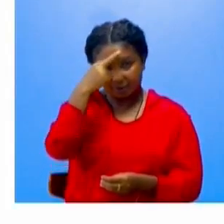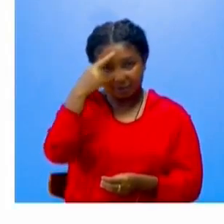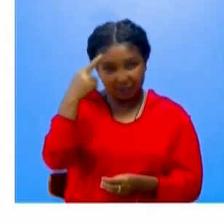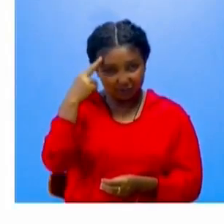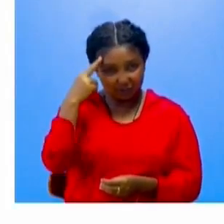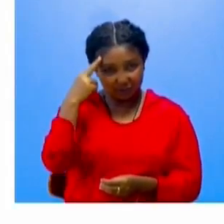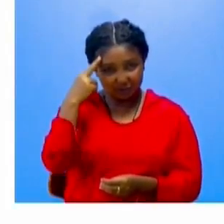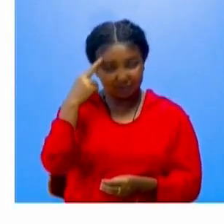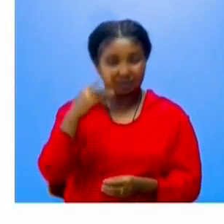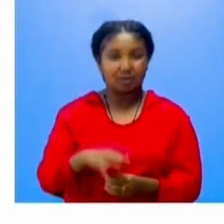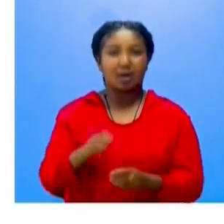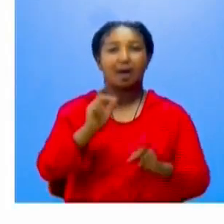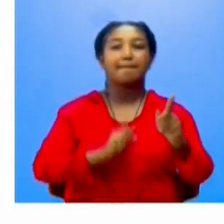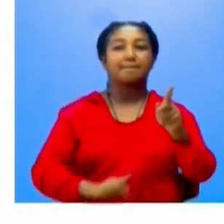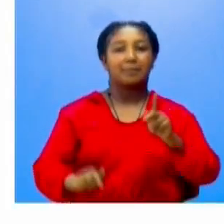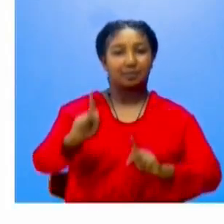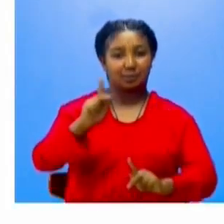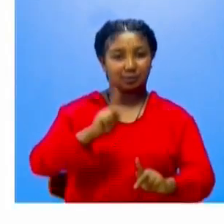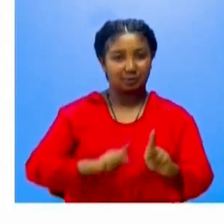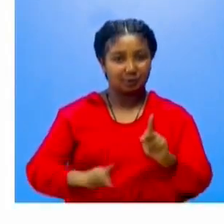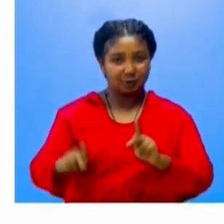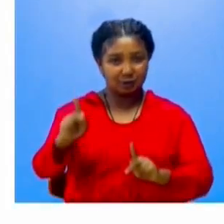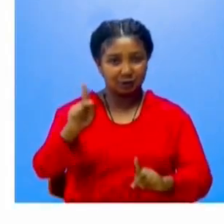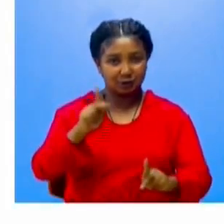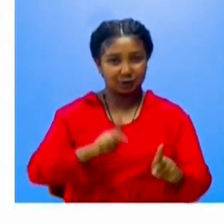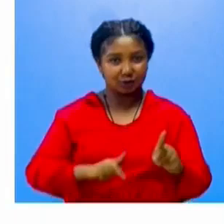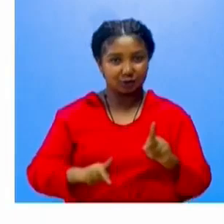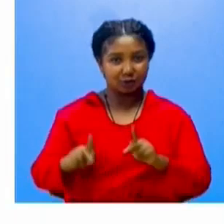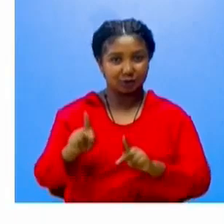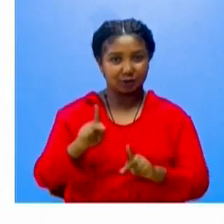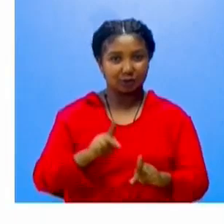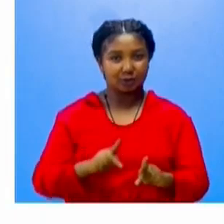Because people